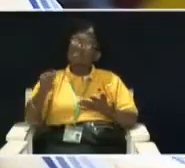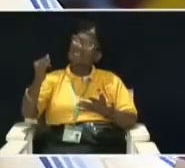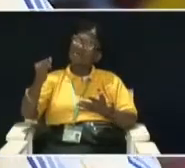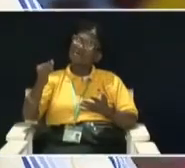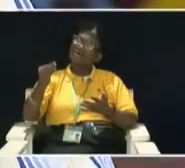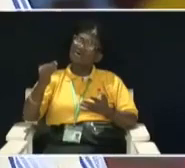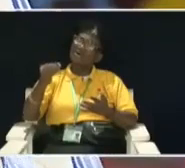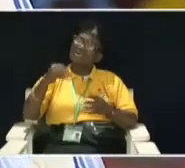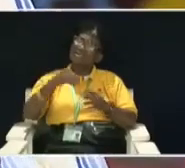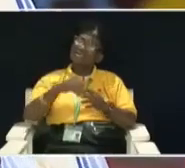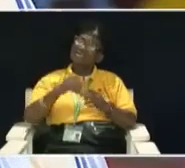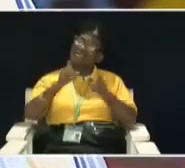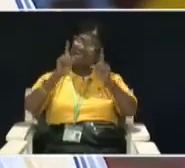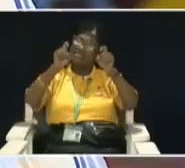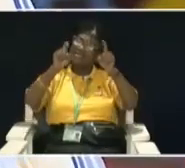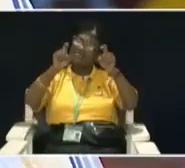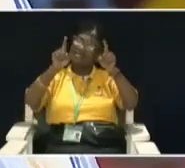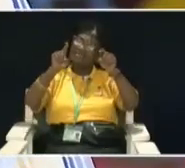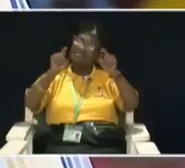And